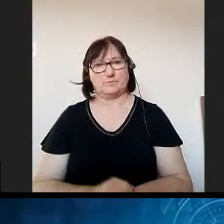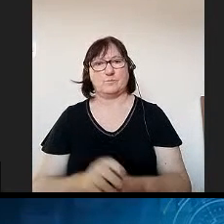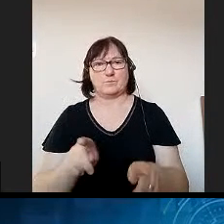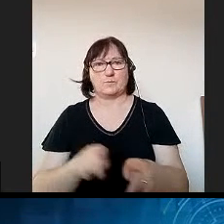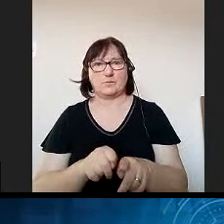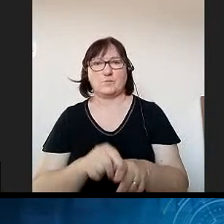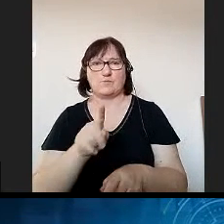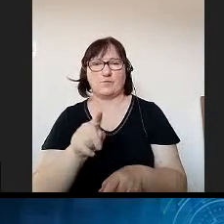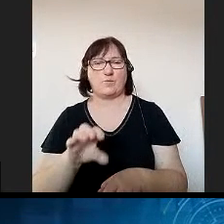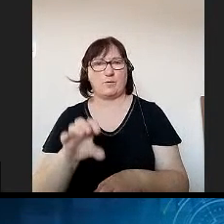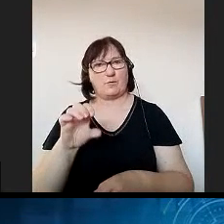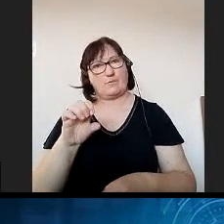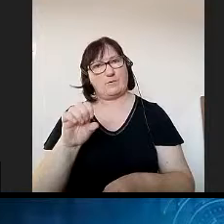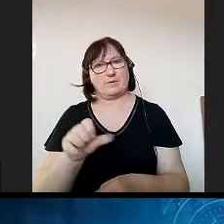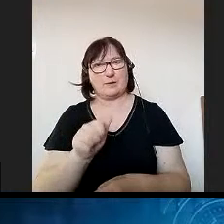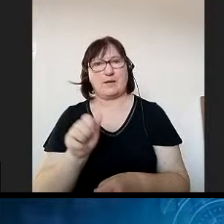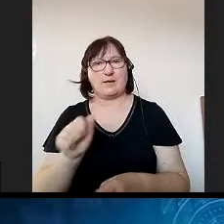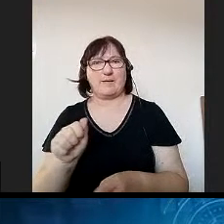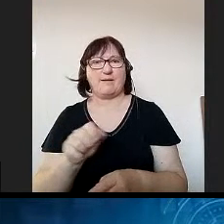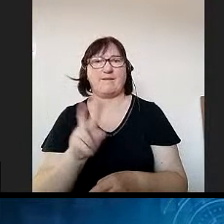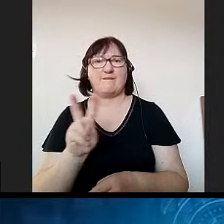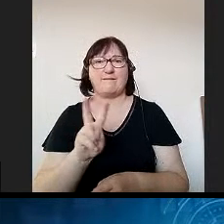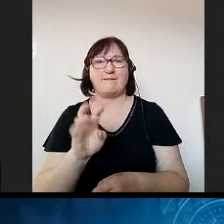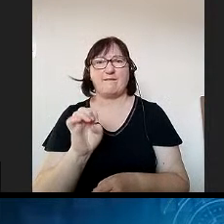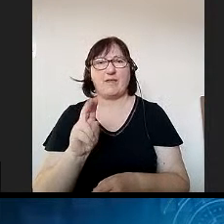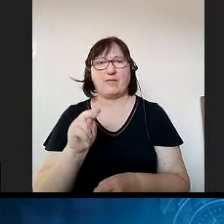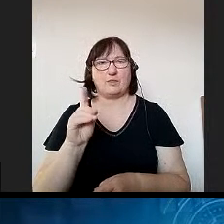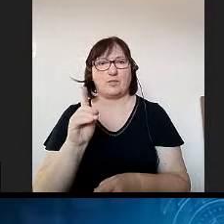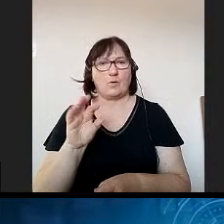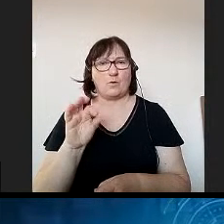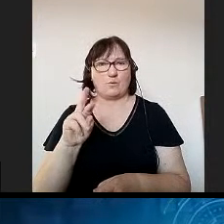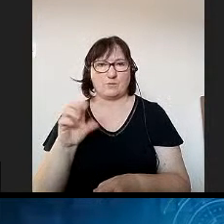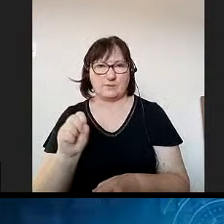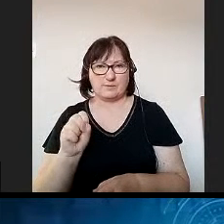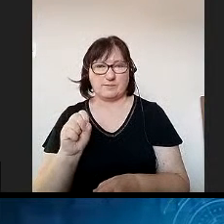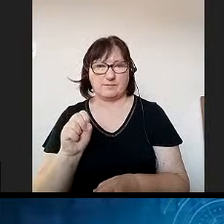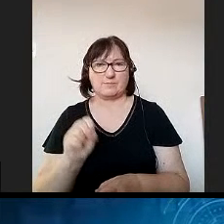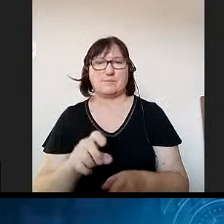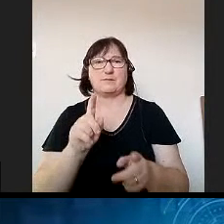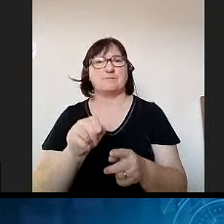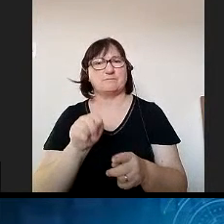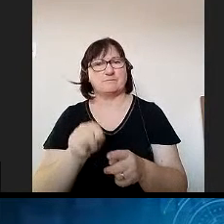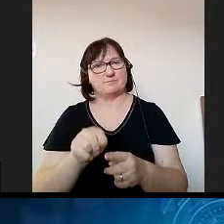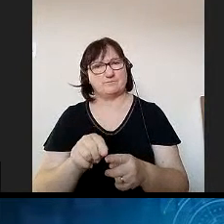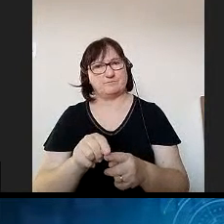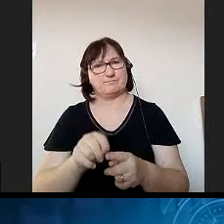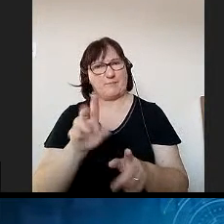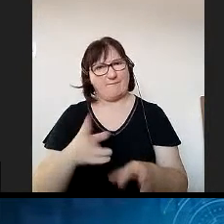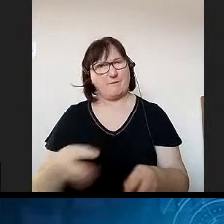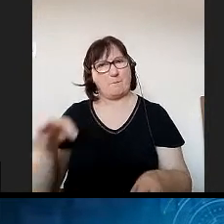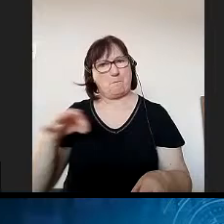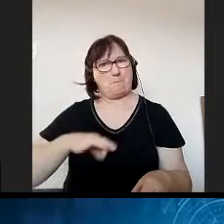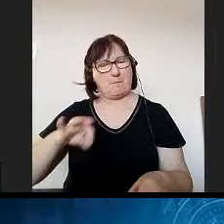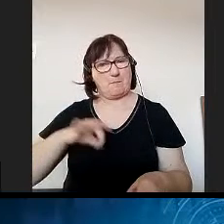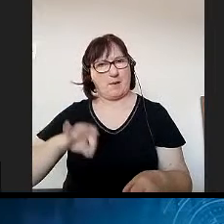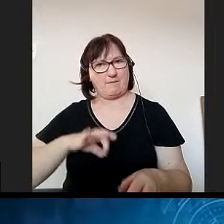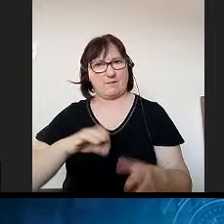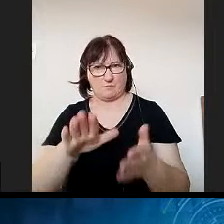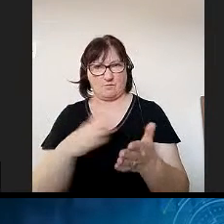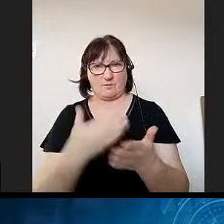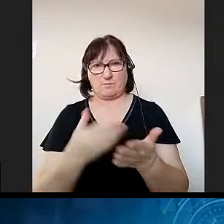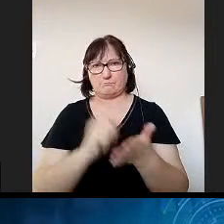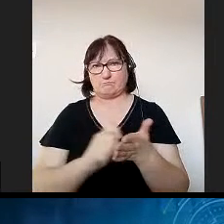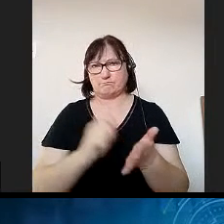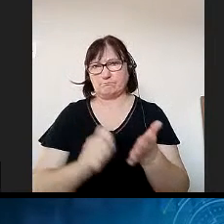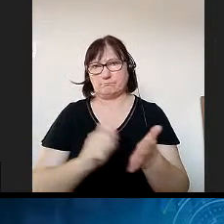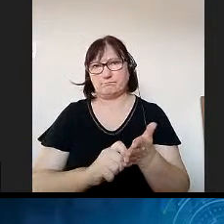can make use of what is called the VAT Export Incentive Scheme. And some of the benefits that they may apply for is VAT at the 0